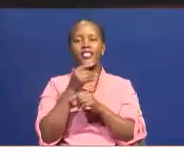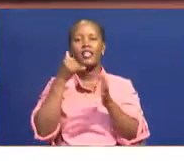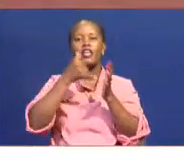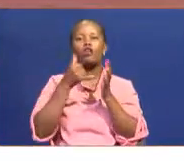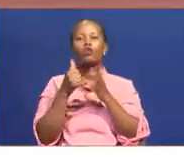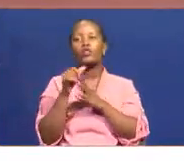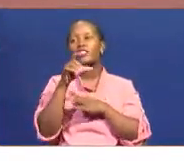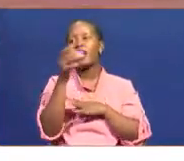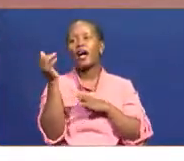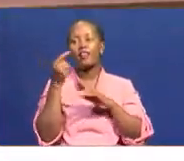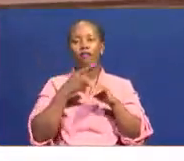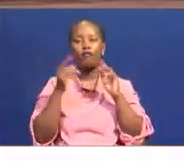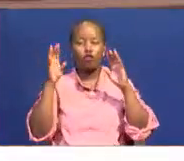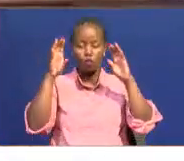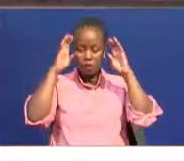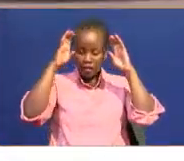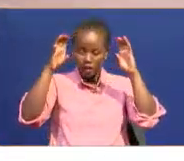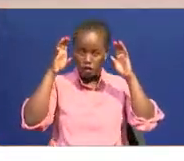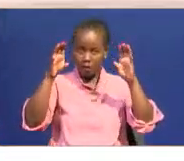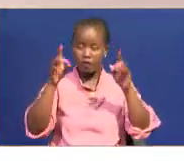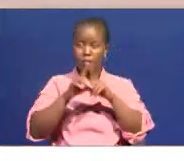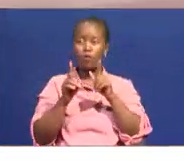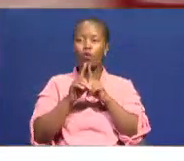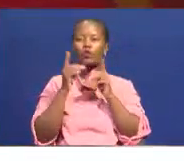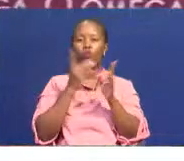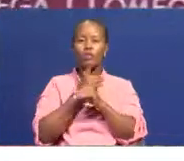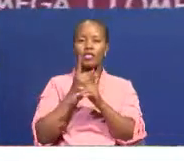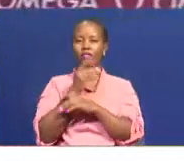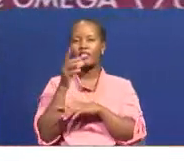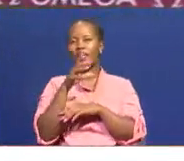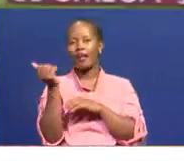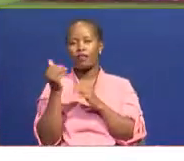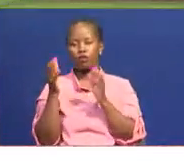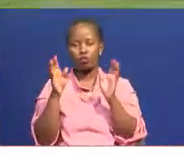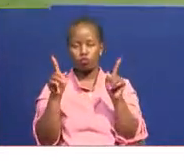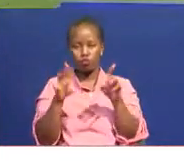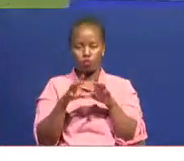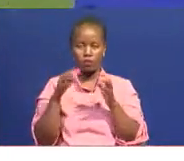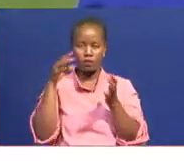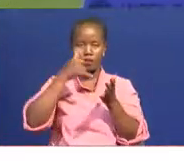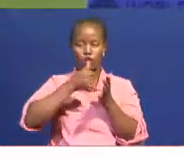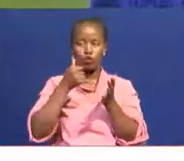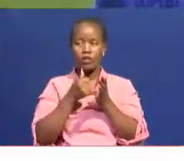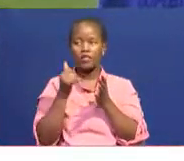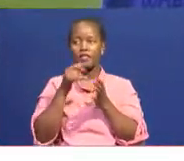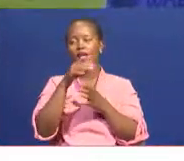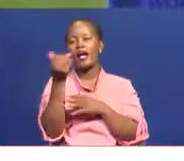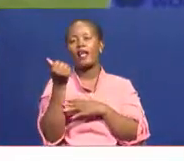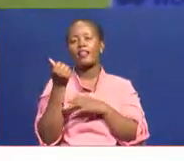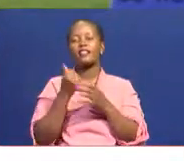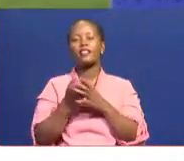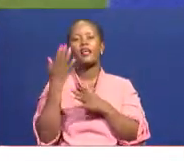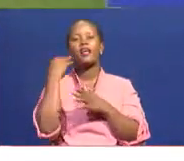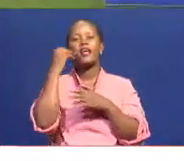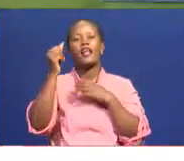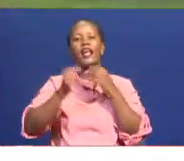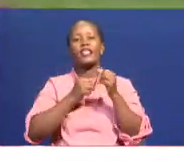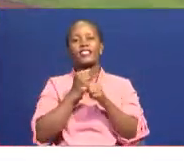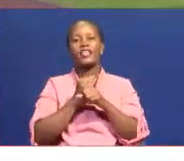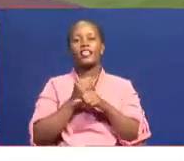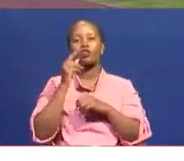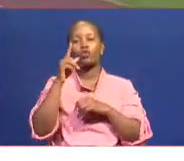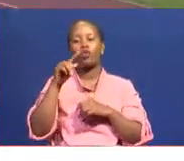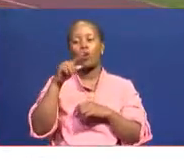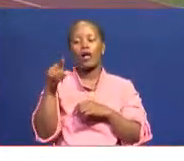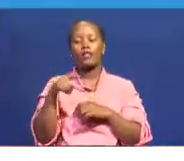of Ethiopia. Also in the lineup are several formidable Ethiopians, including Diribe Welteji, last year's world 1500 meters